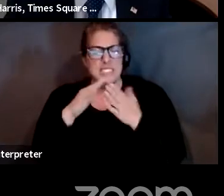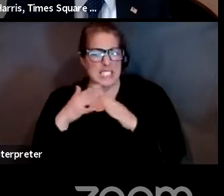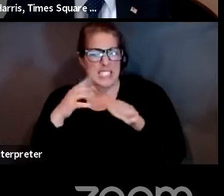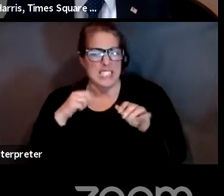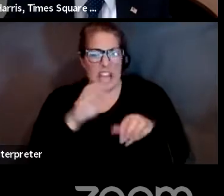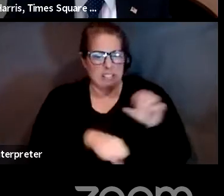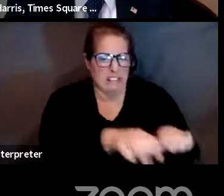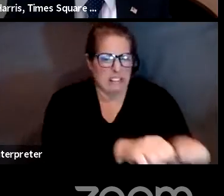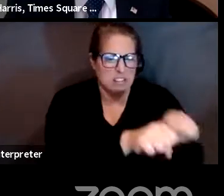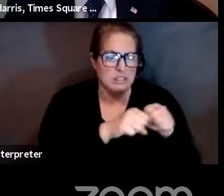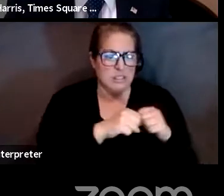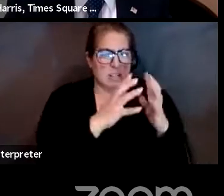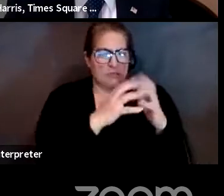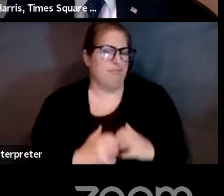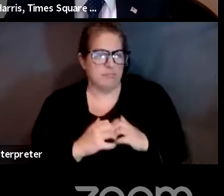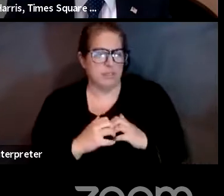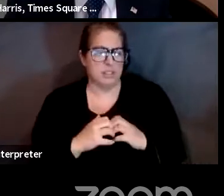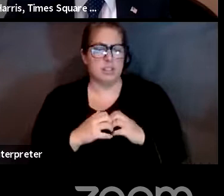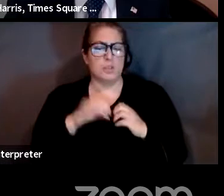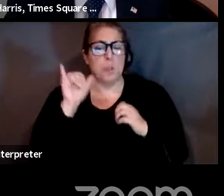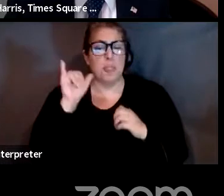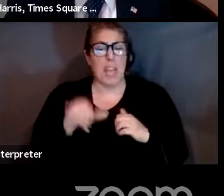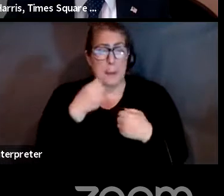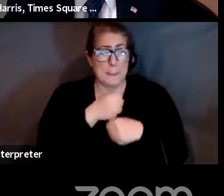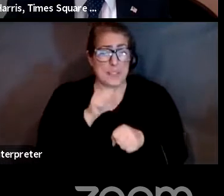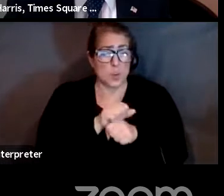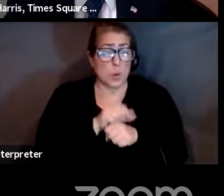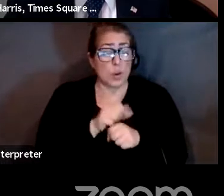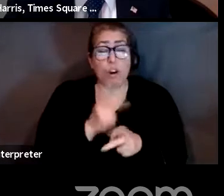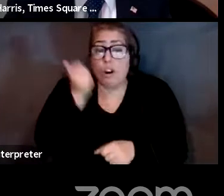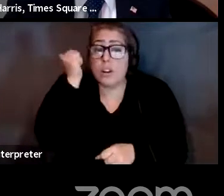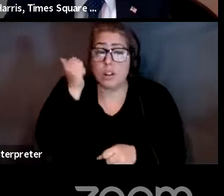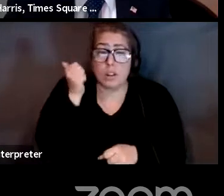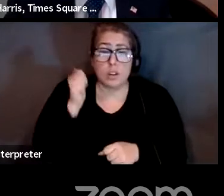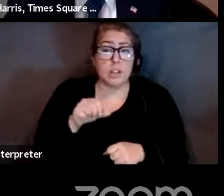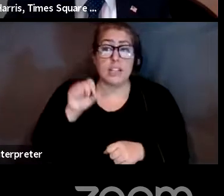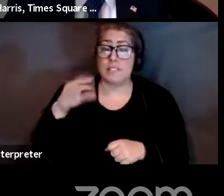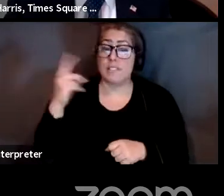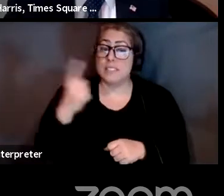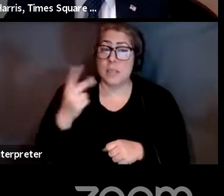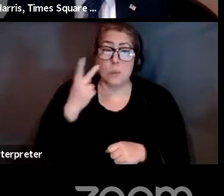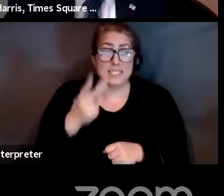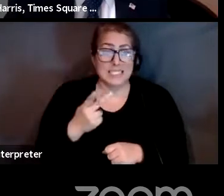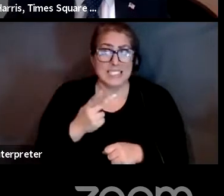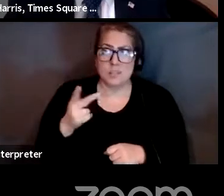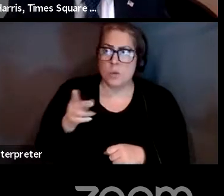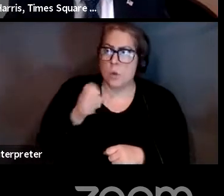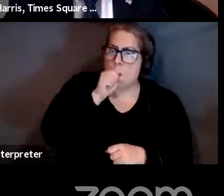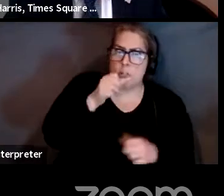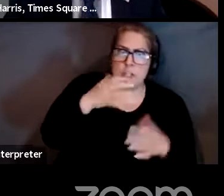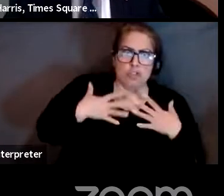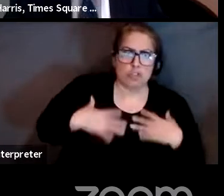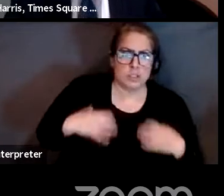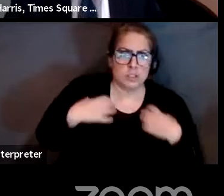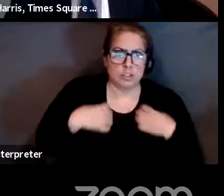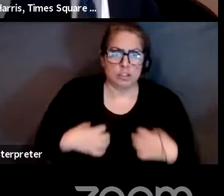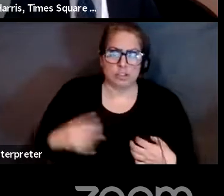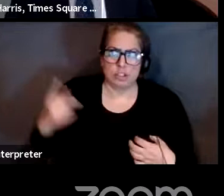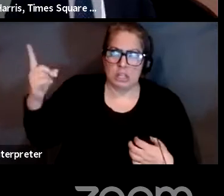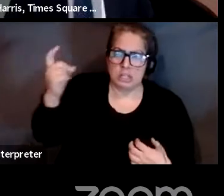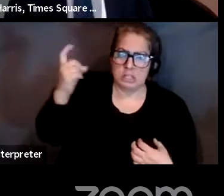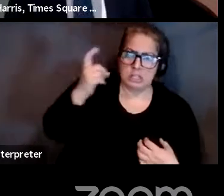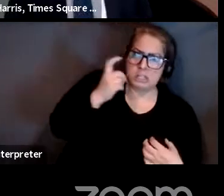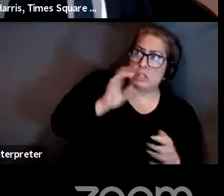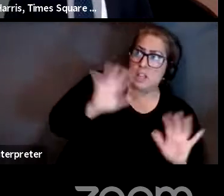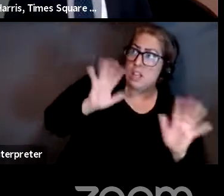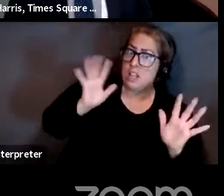city a lot harder, because, you know, somebody sees somebody in an orange vest coming and they just